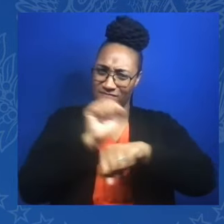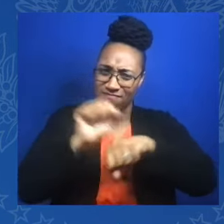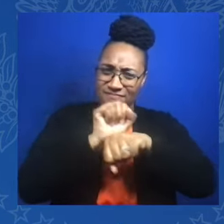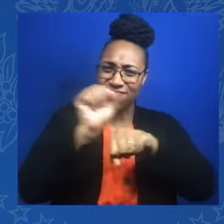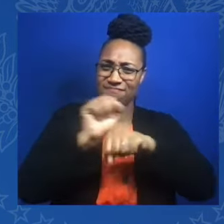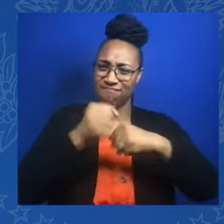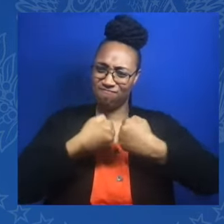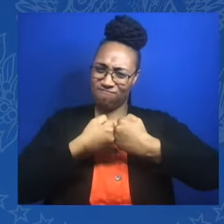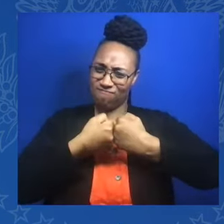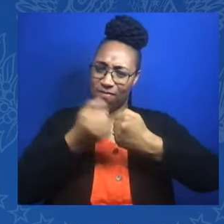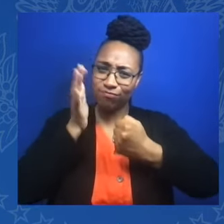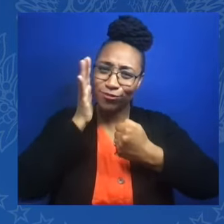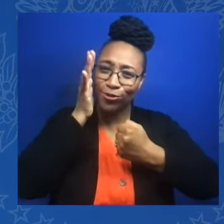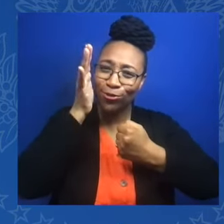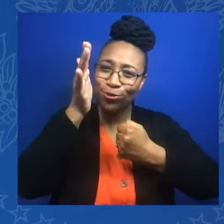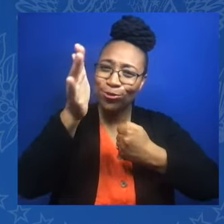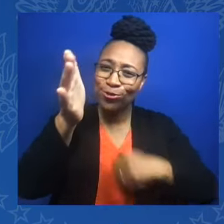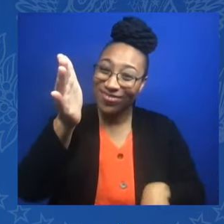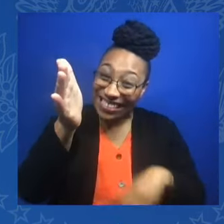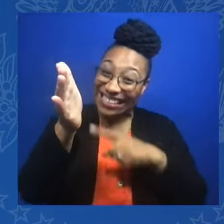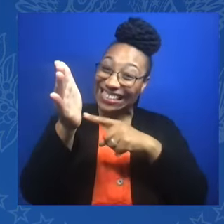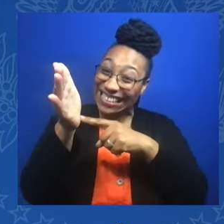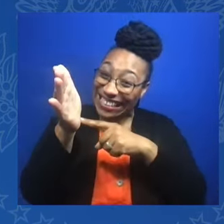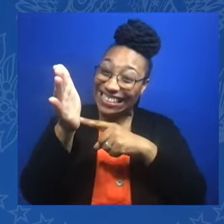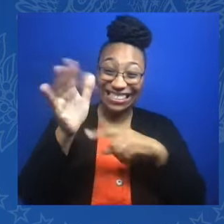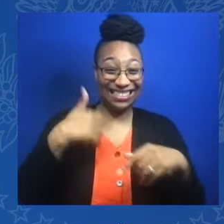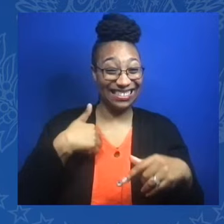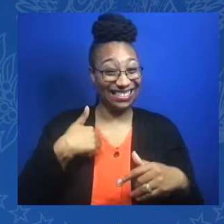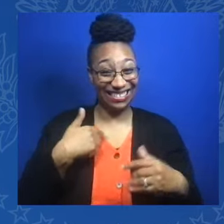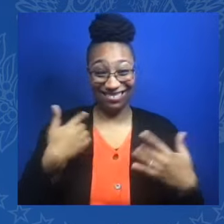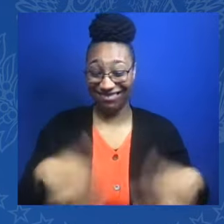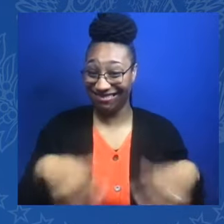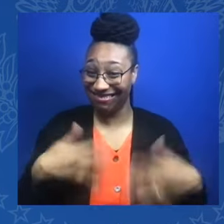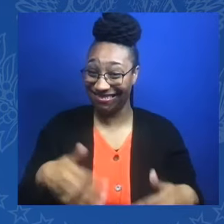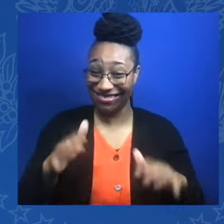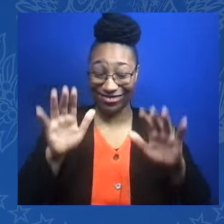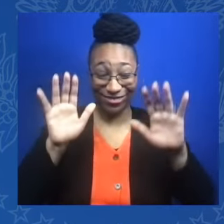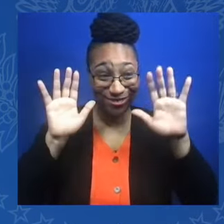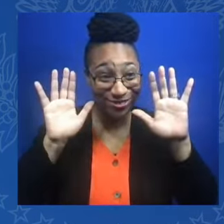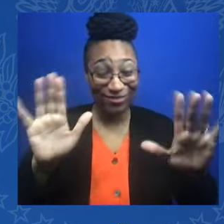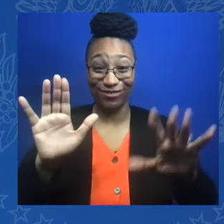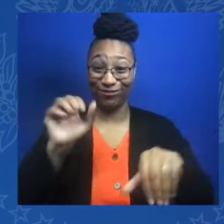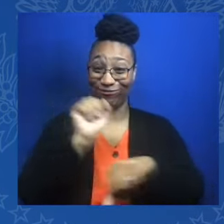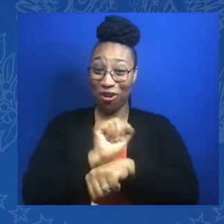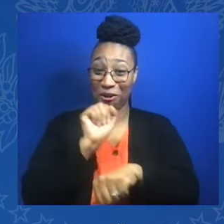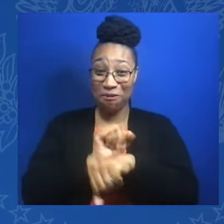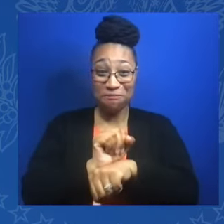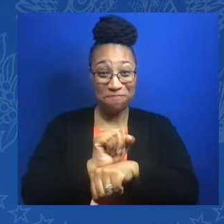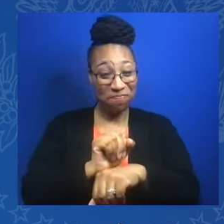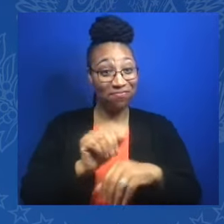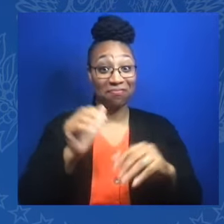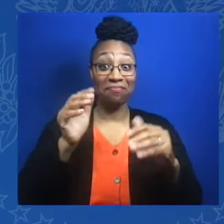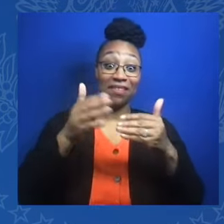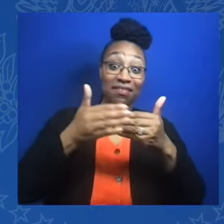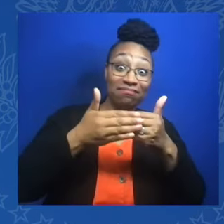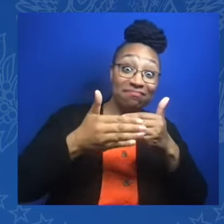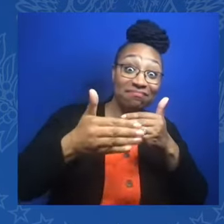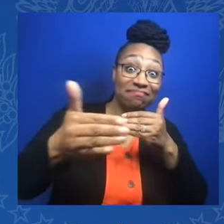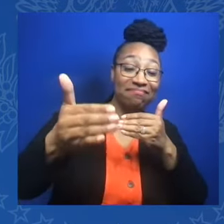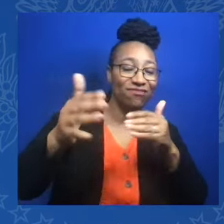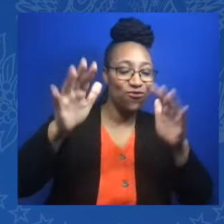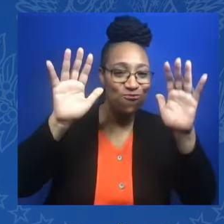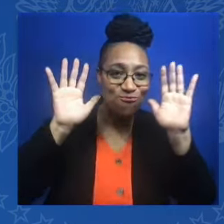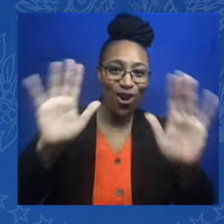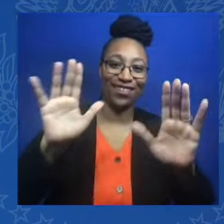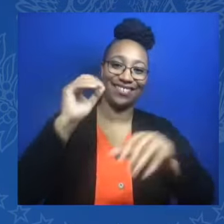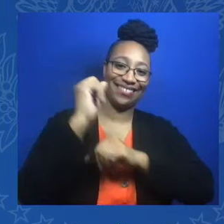for generations to come. See, we're also joined today by steel workers from DeFasco in Hamilton. One